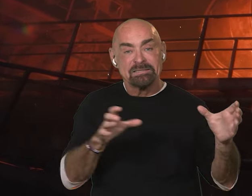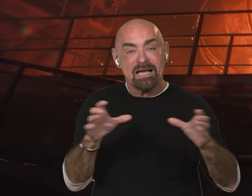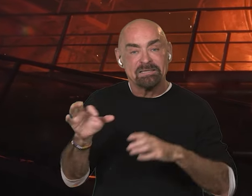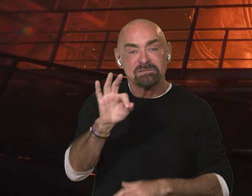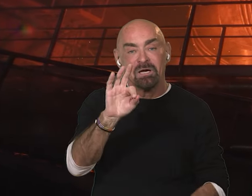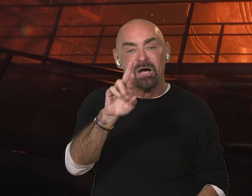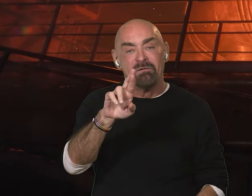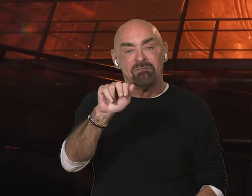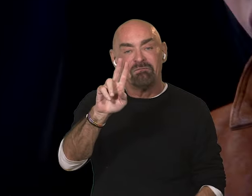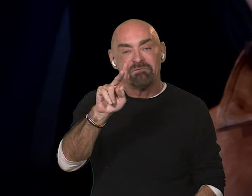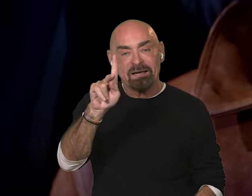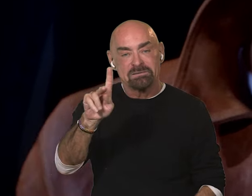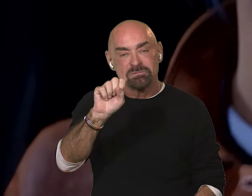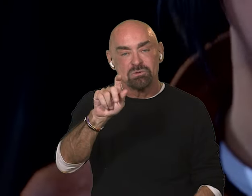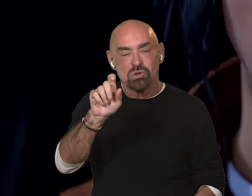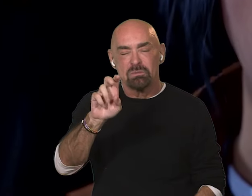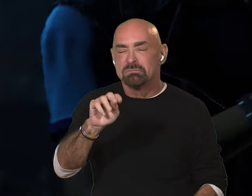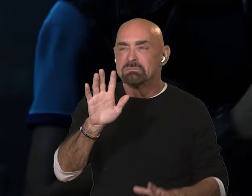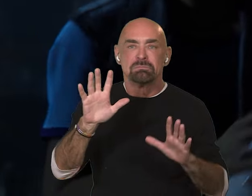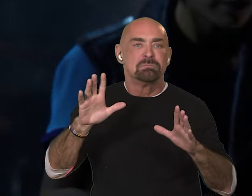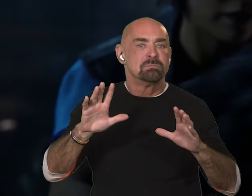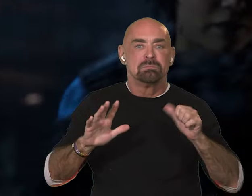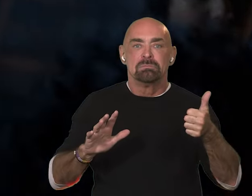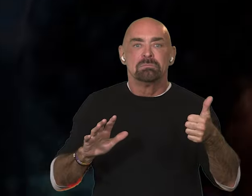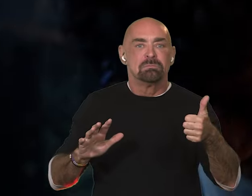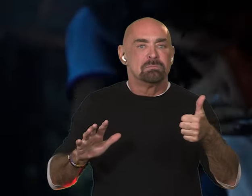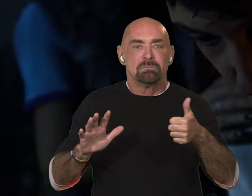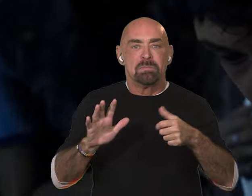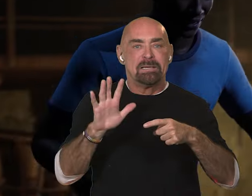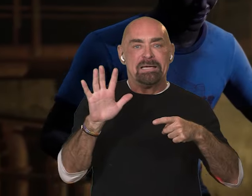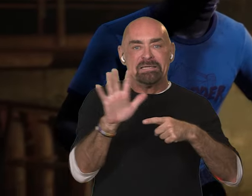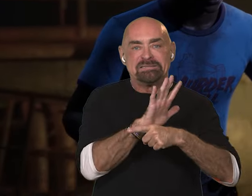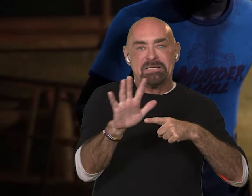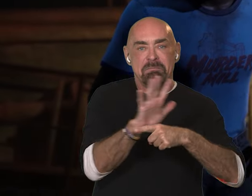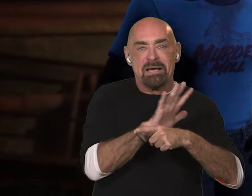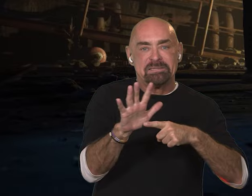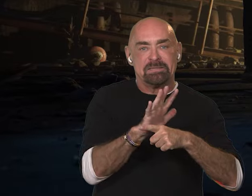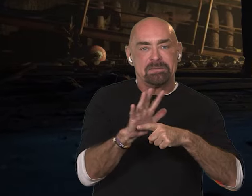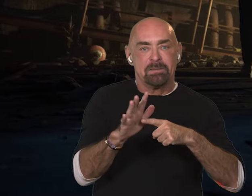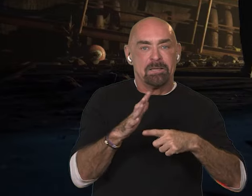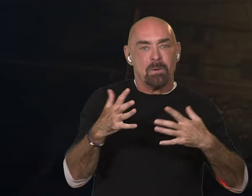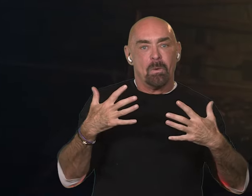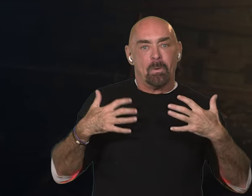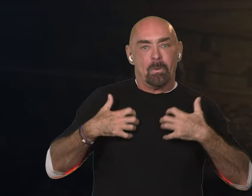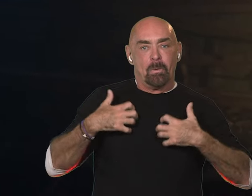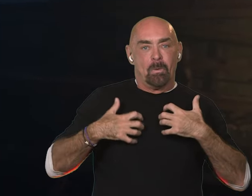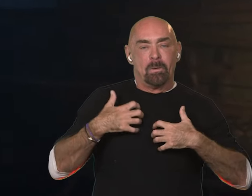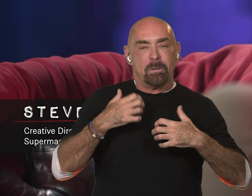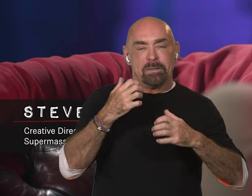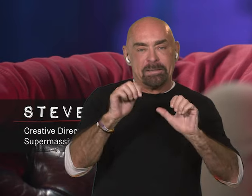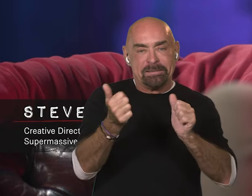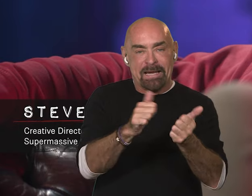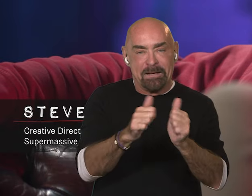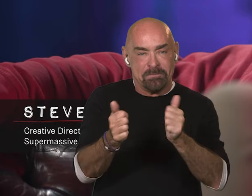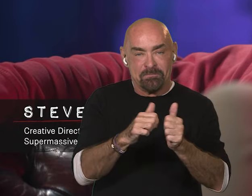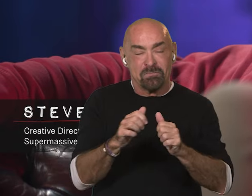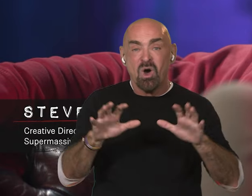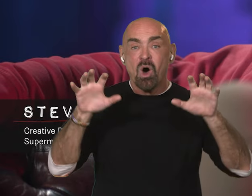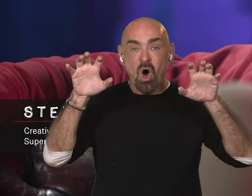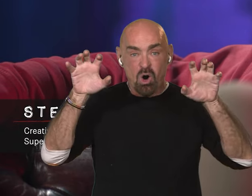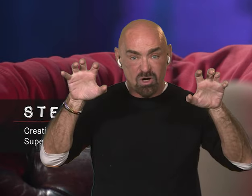casting of Frank Stone is a classic Supermassive cinematic adventure game. Wait, I'm coming with you. It's an